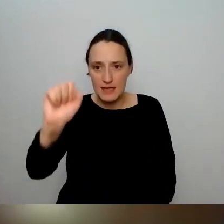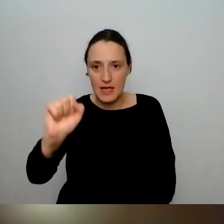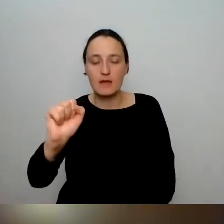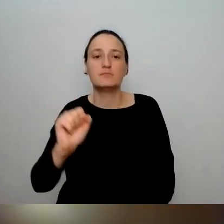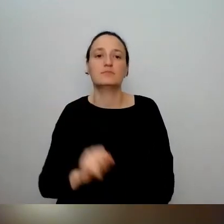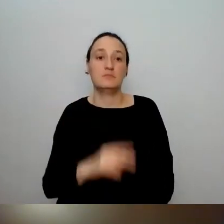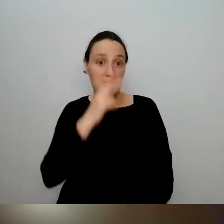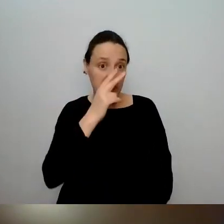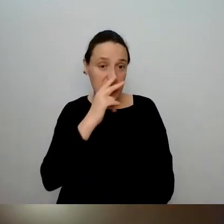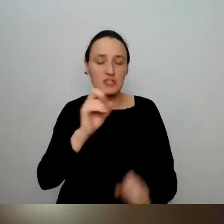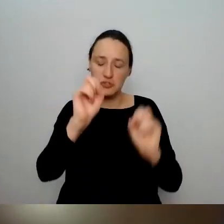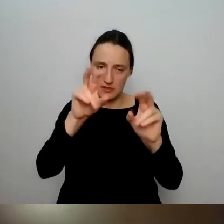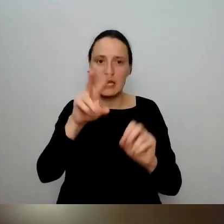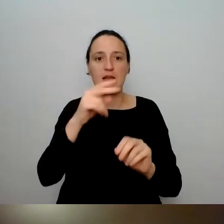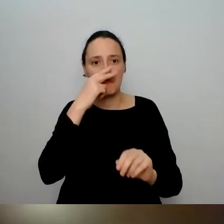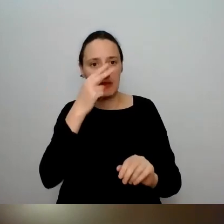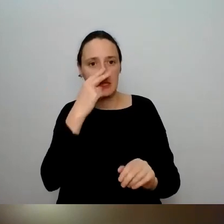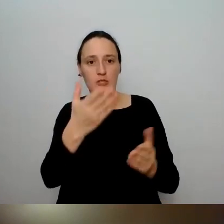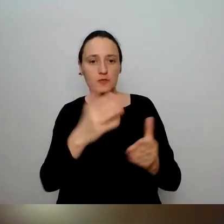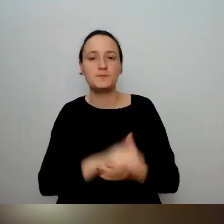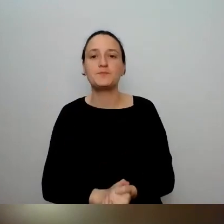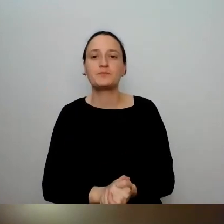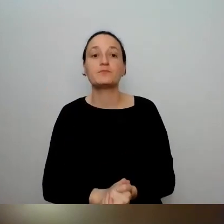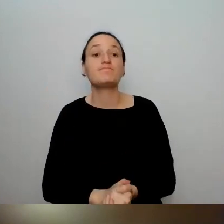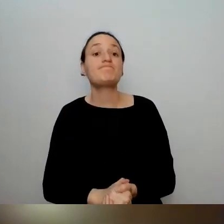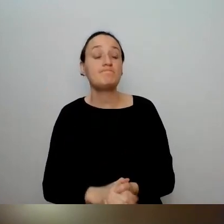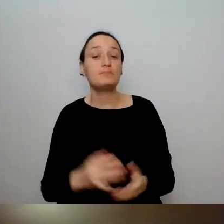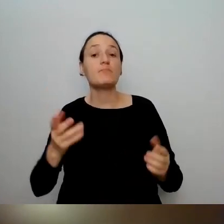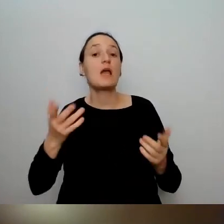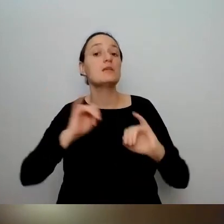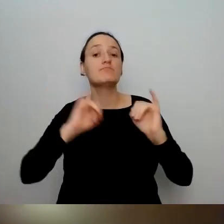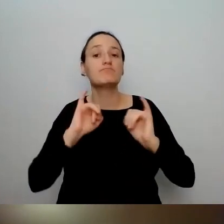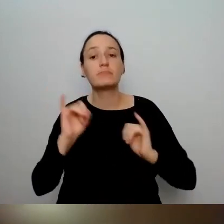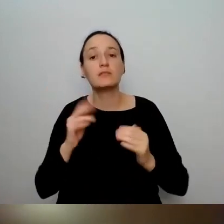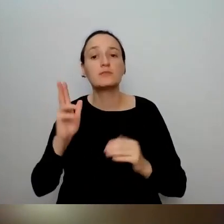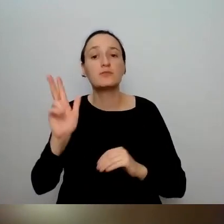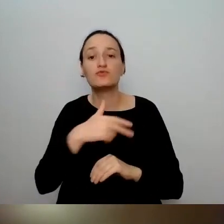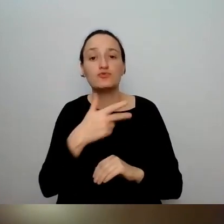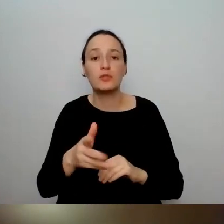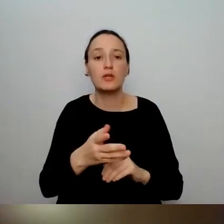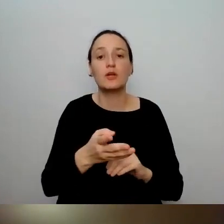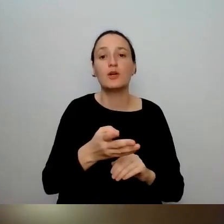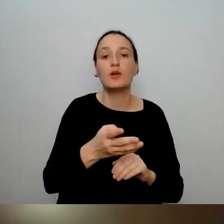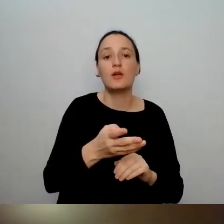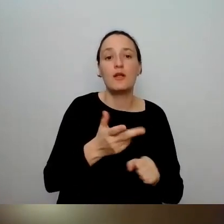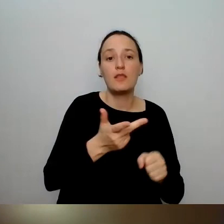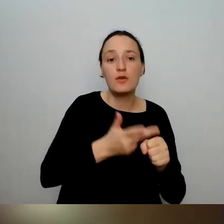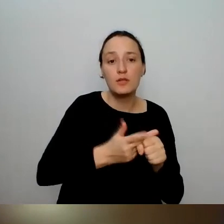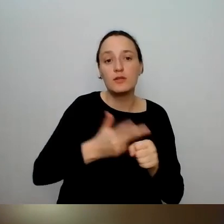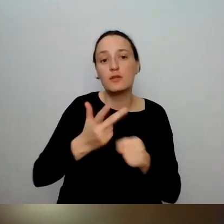Yeah. Okay. So the event will take place on 30 and 31st of